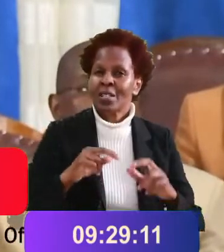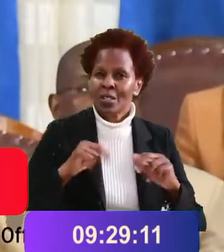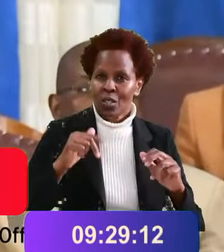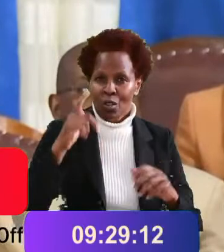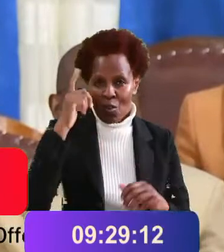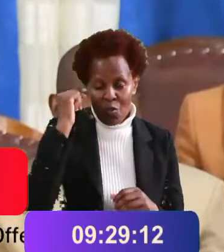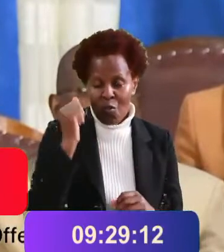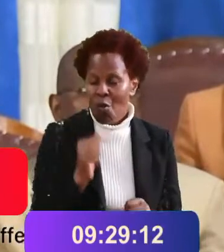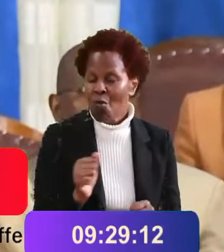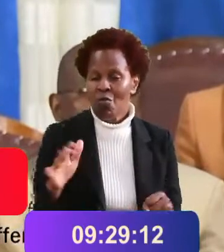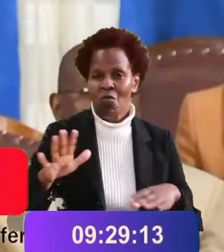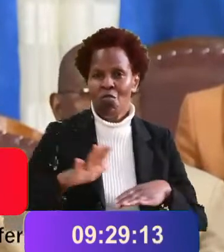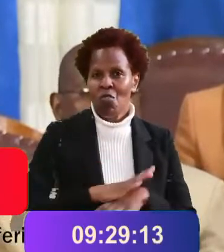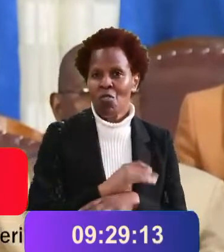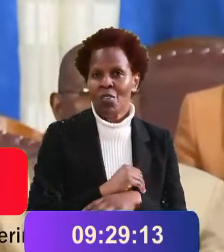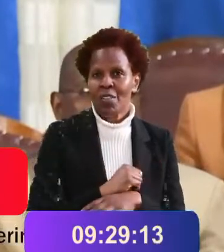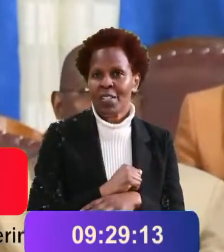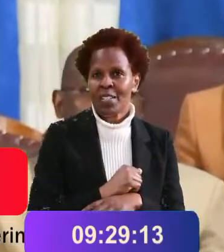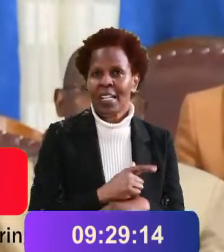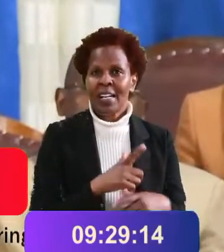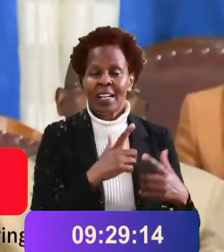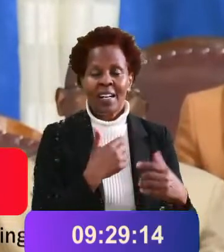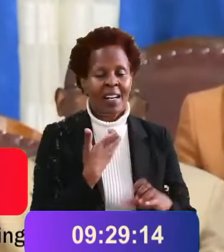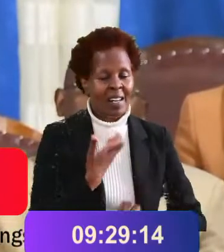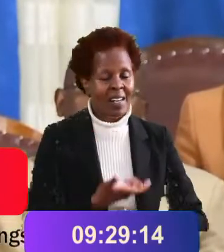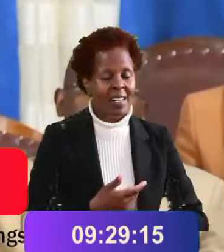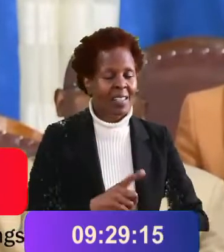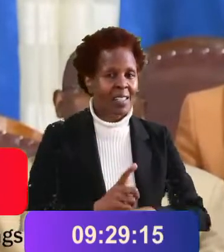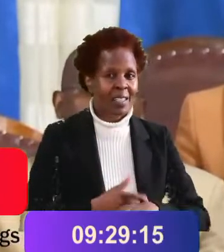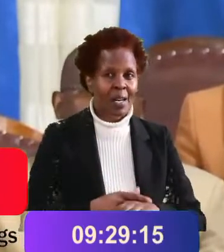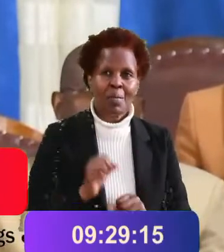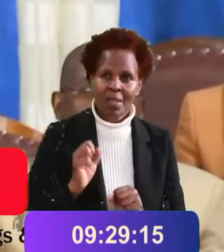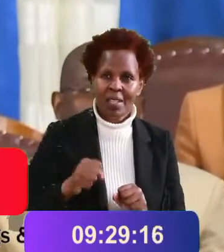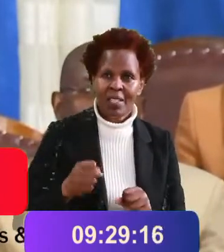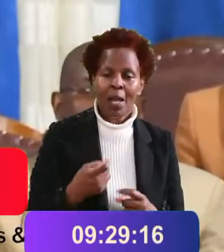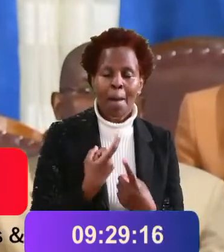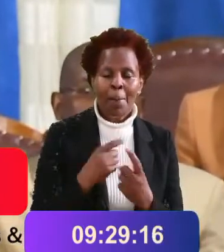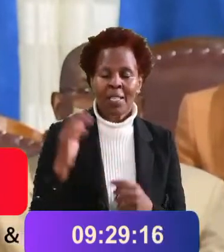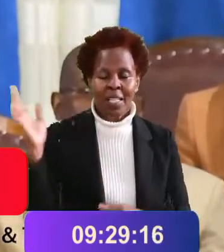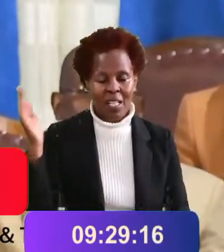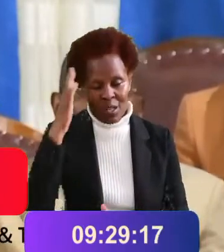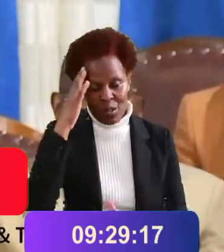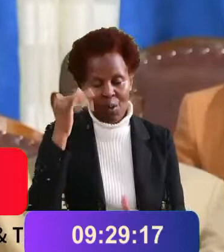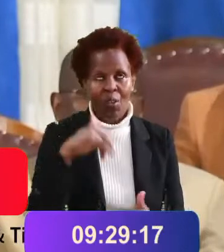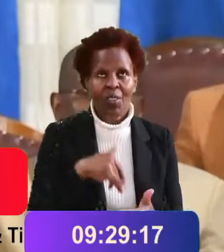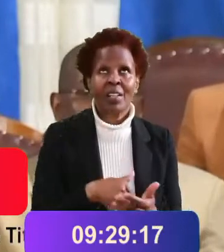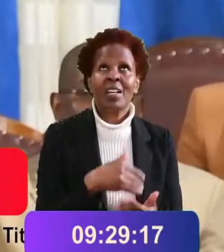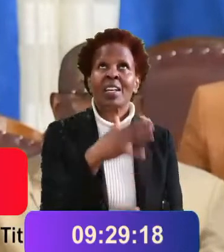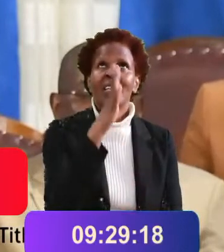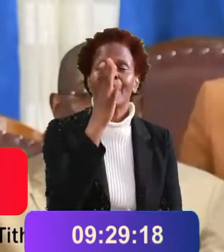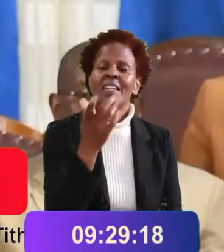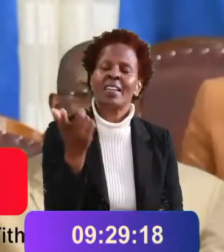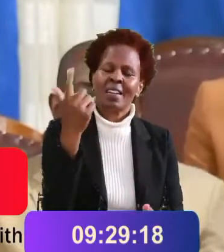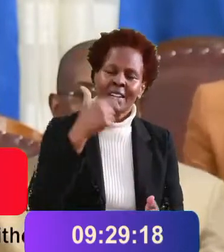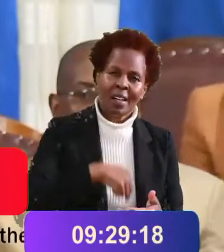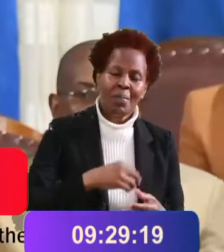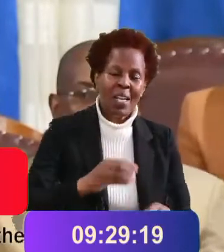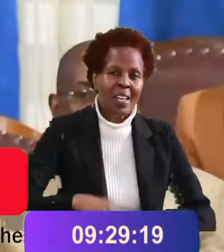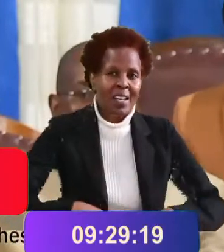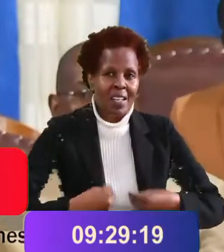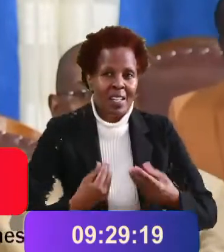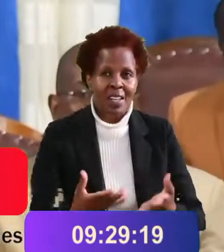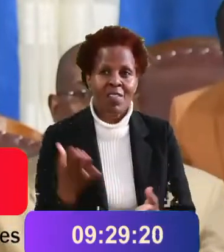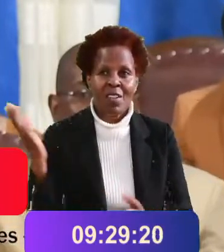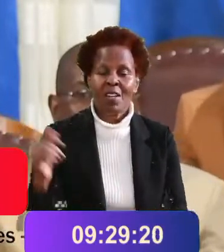here. It's a hard circumstance, but because I know that God comes and gives me full life in full, I